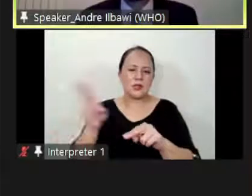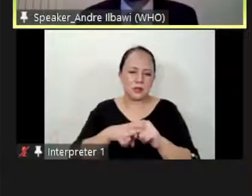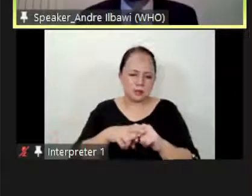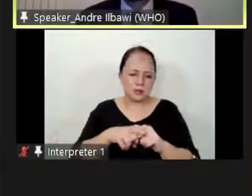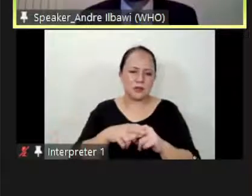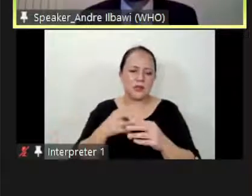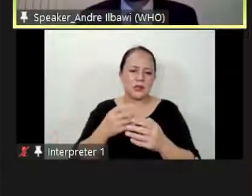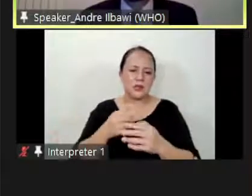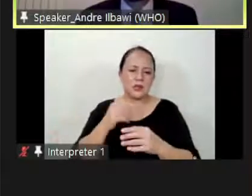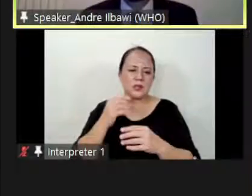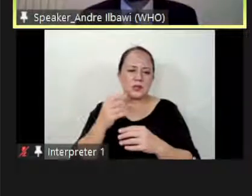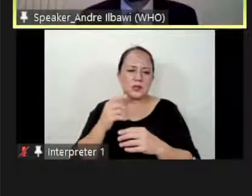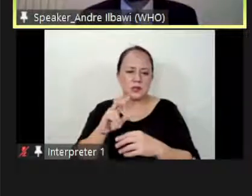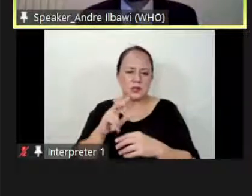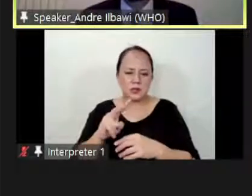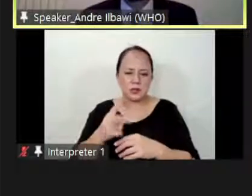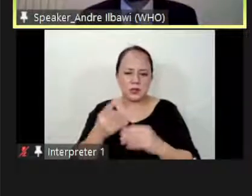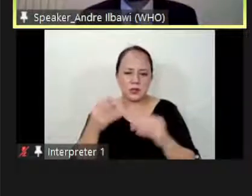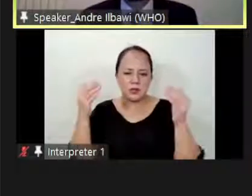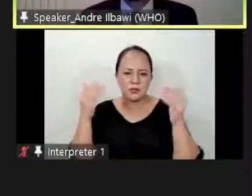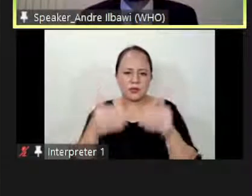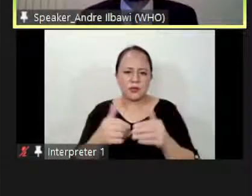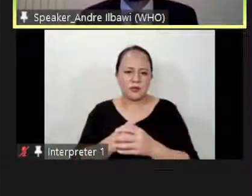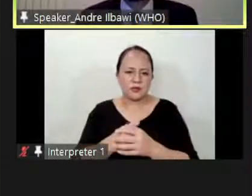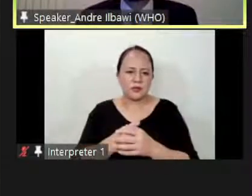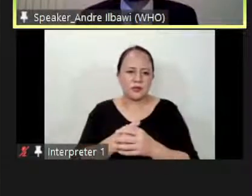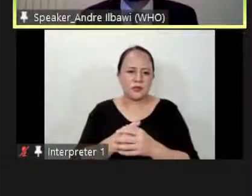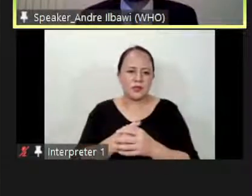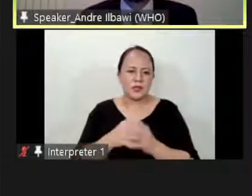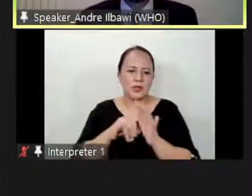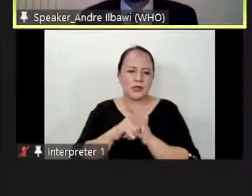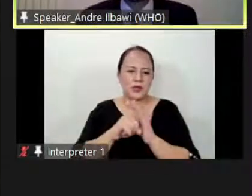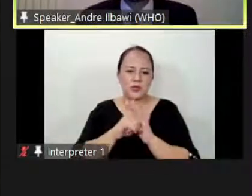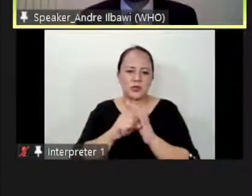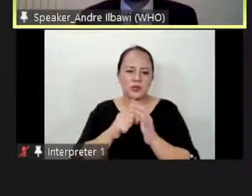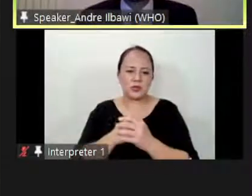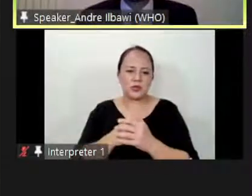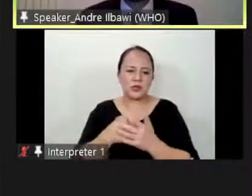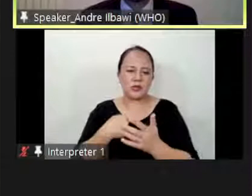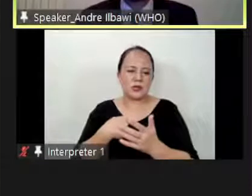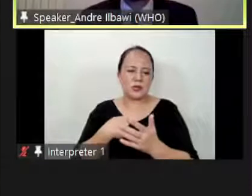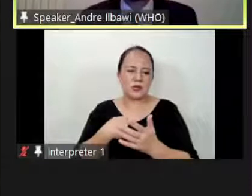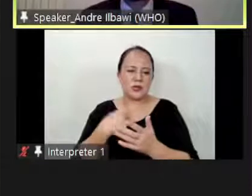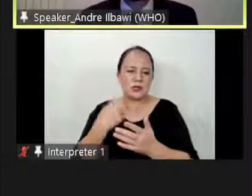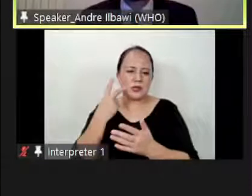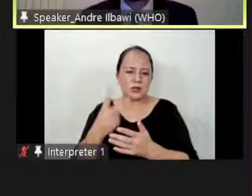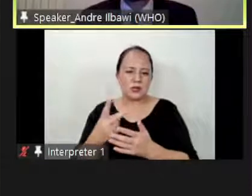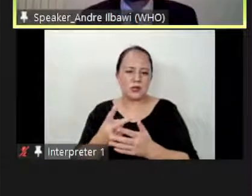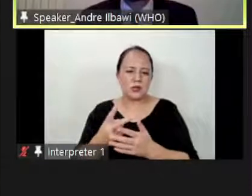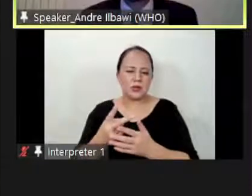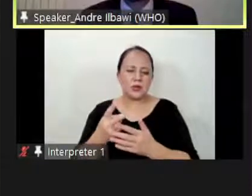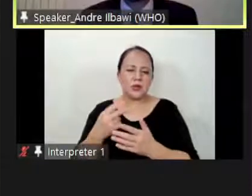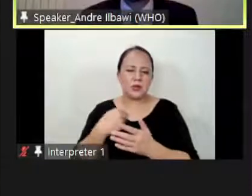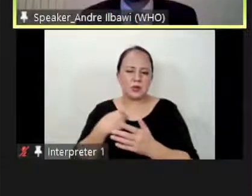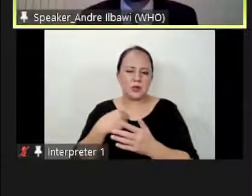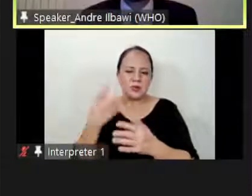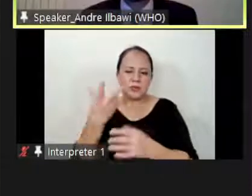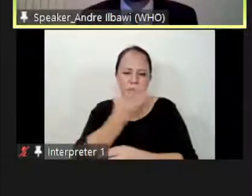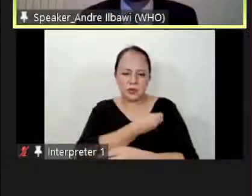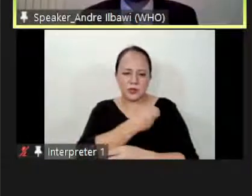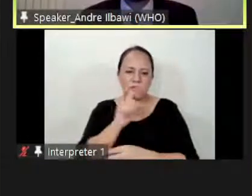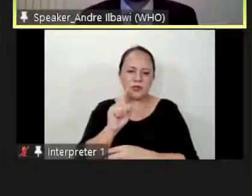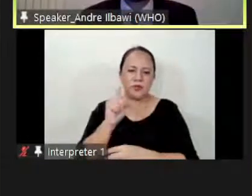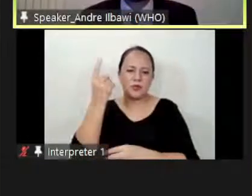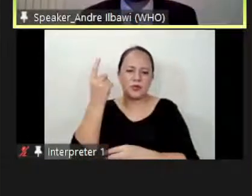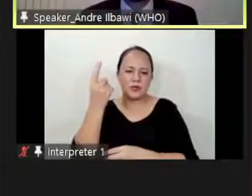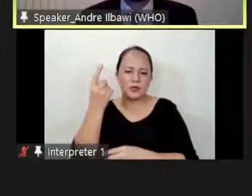A second general category to focus on is infectious causes. And here is where we've seen major progress with vaccinations. First, it